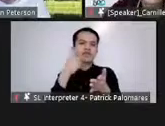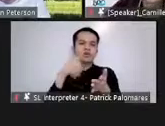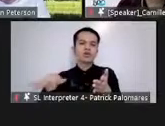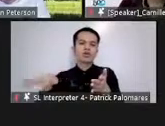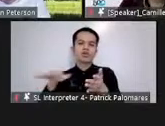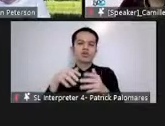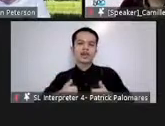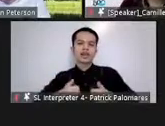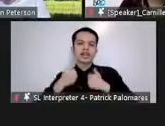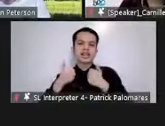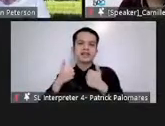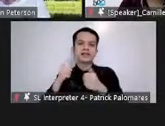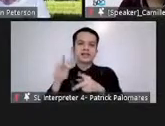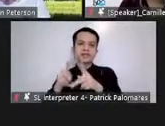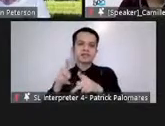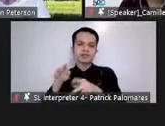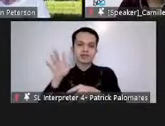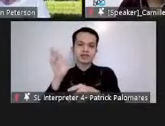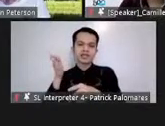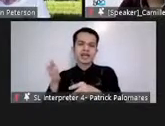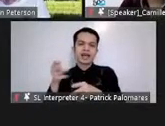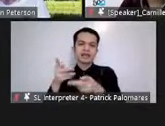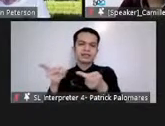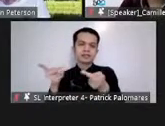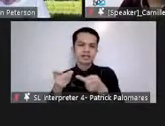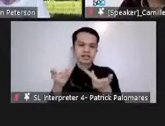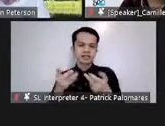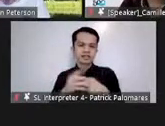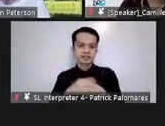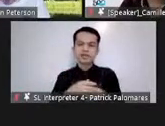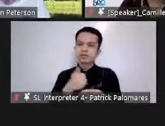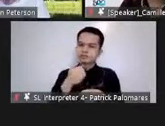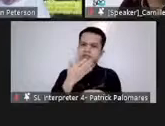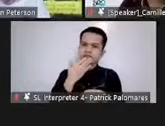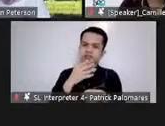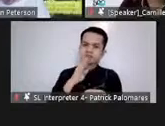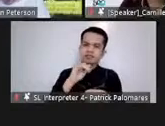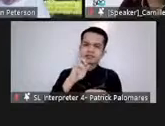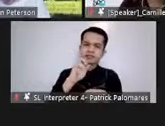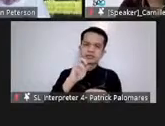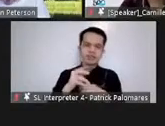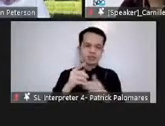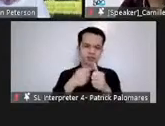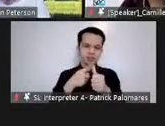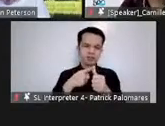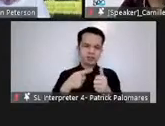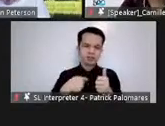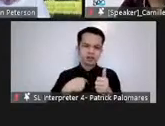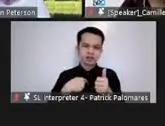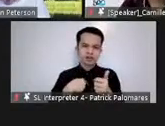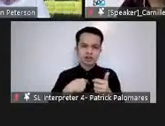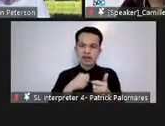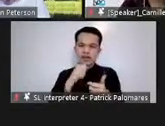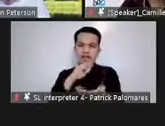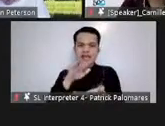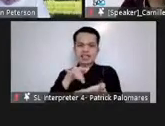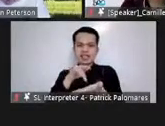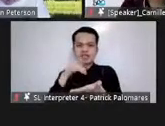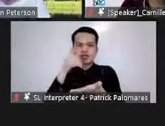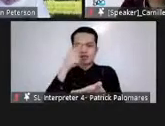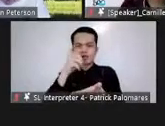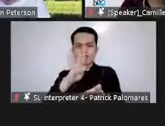in the place? Thanks. Thank you, Brian. First of all, I am not really central to the Butuan